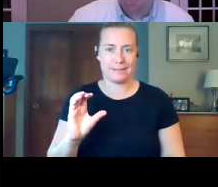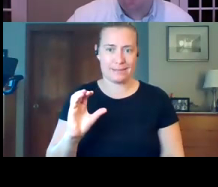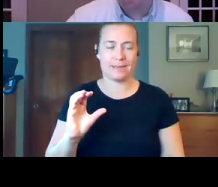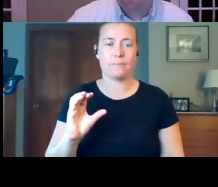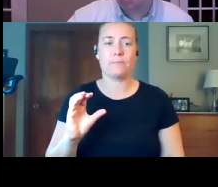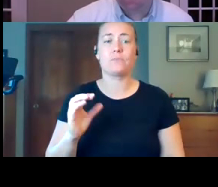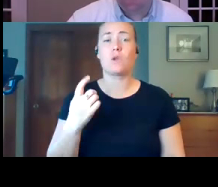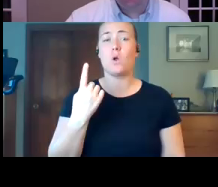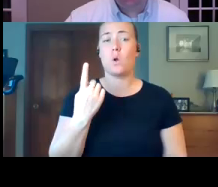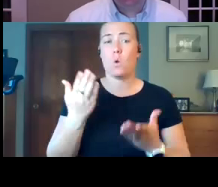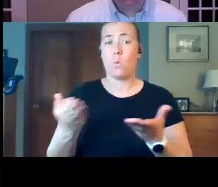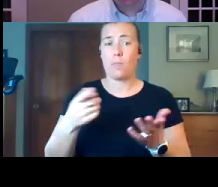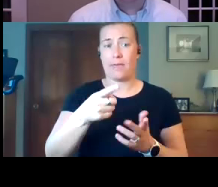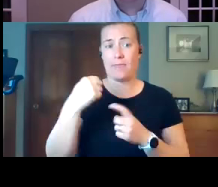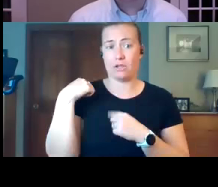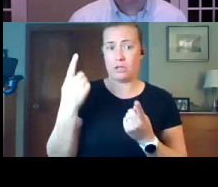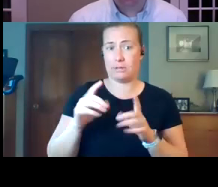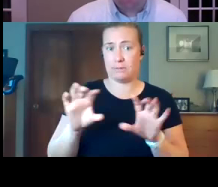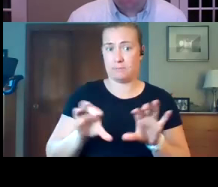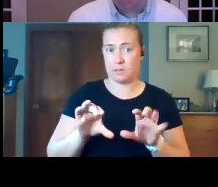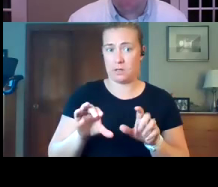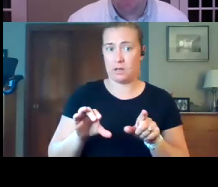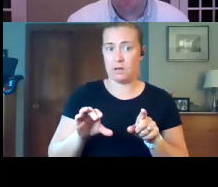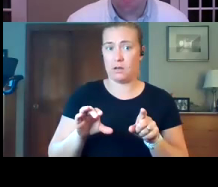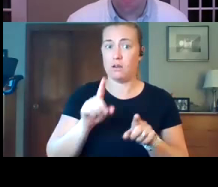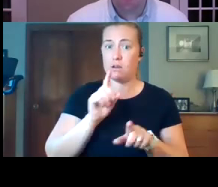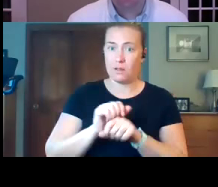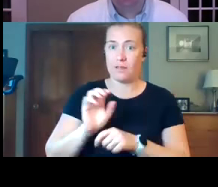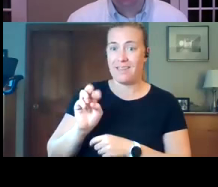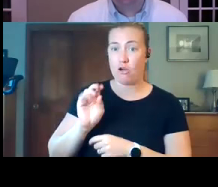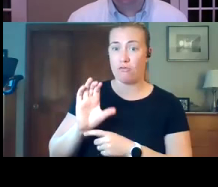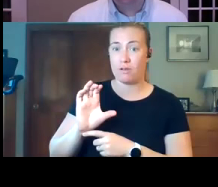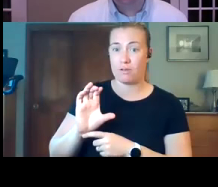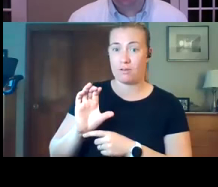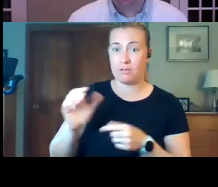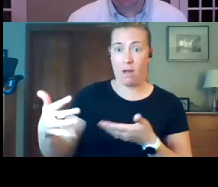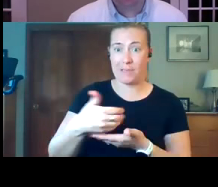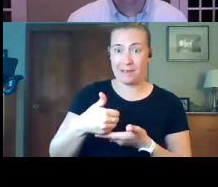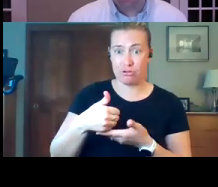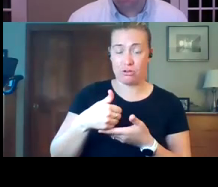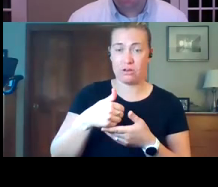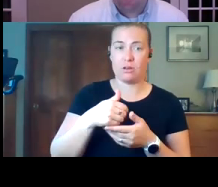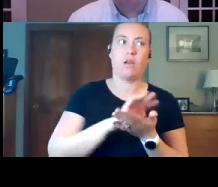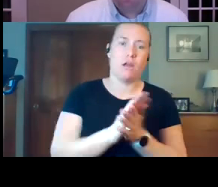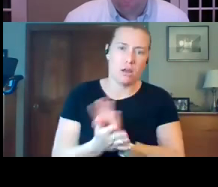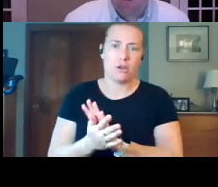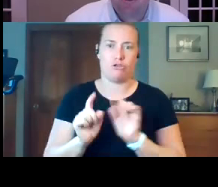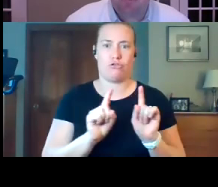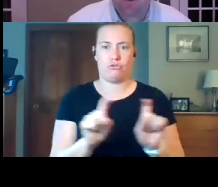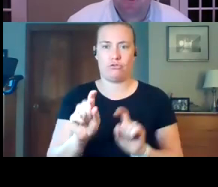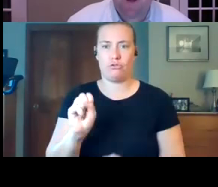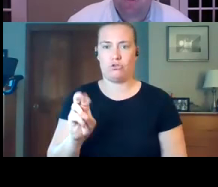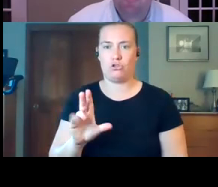one of the things that she's done is actually turn the ERIC compilation into a survey to see how could we